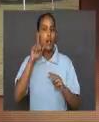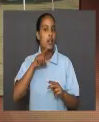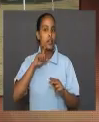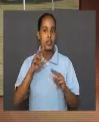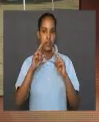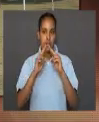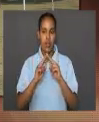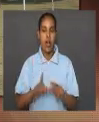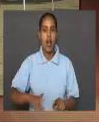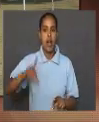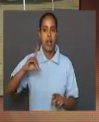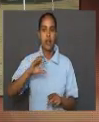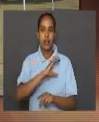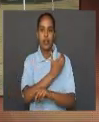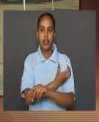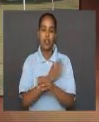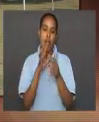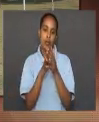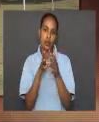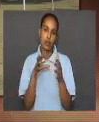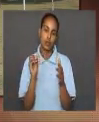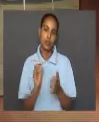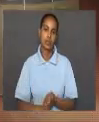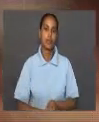with high energy absorption.